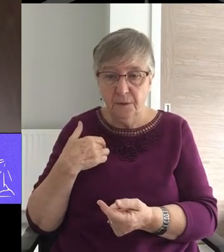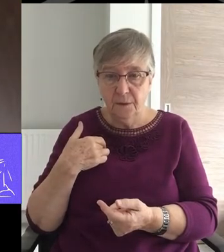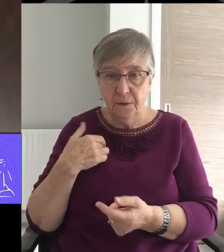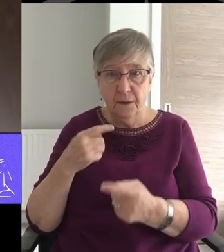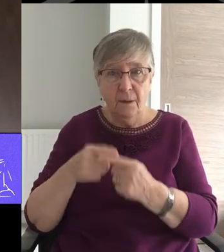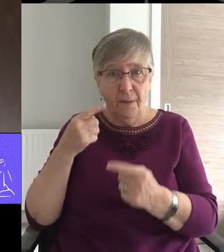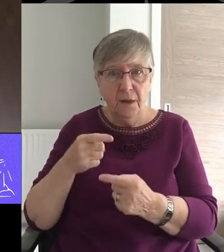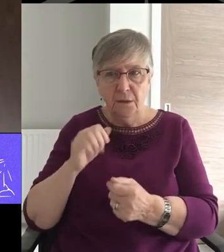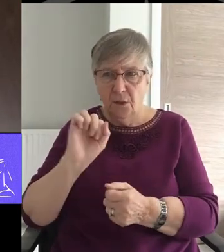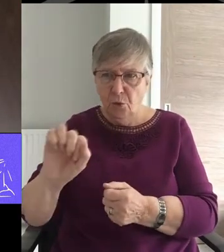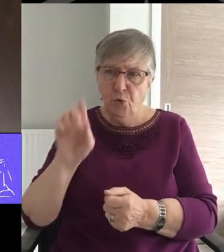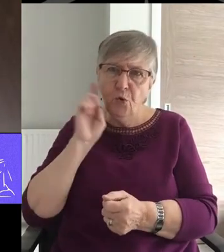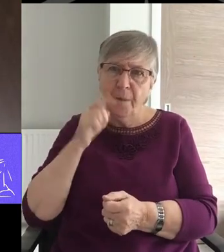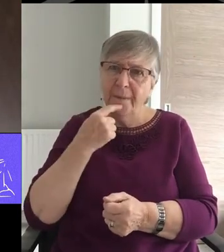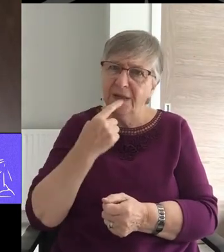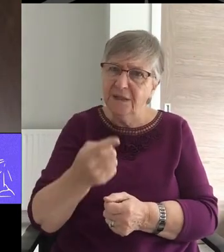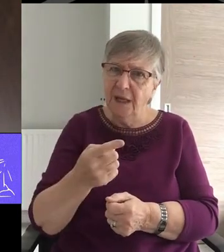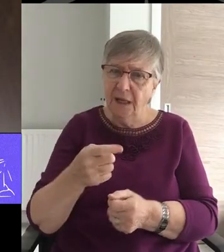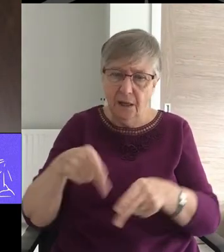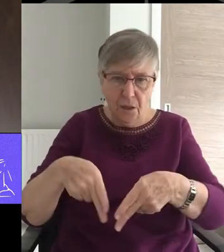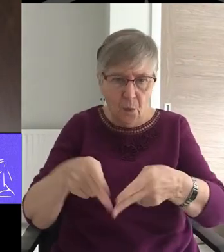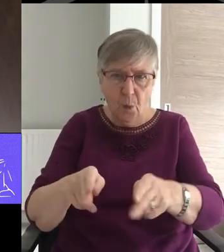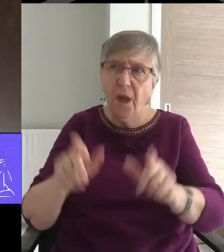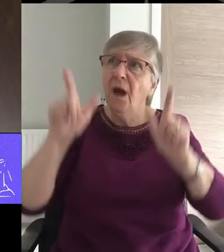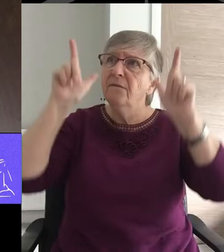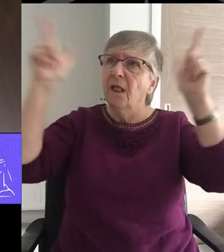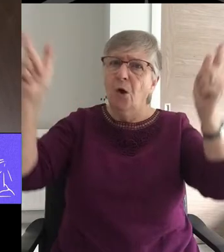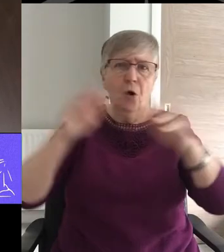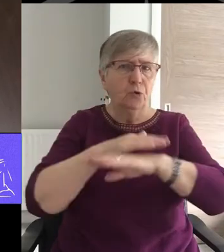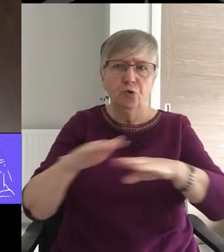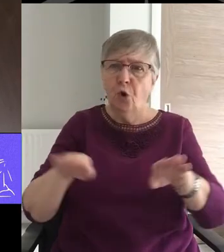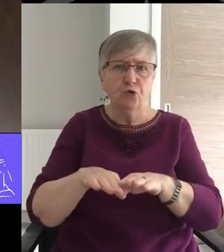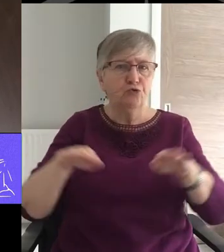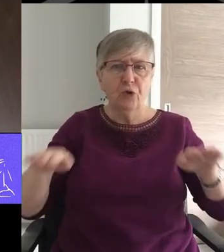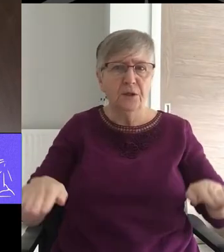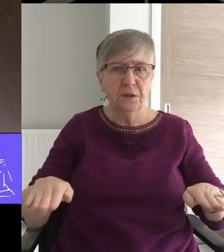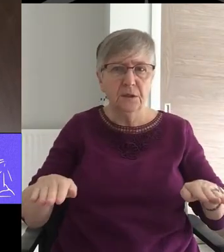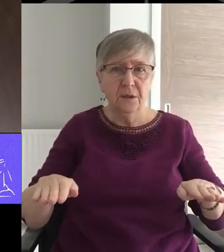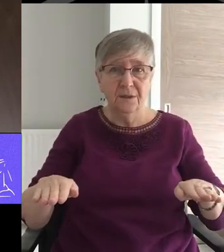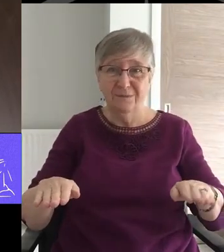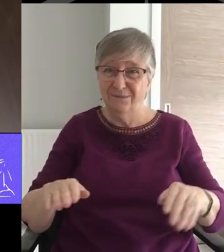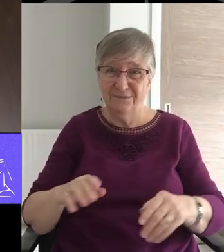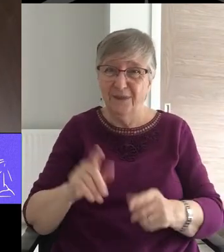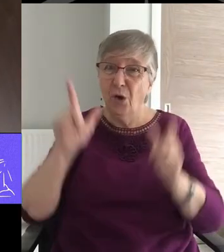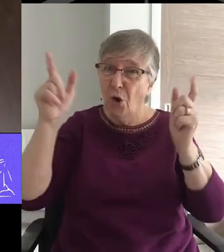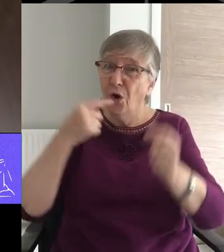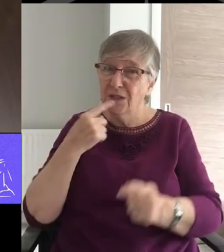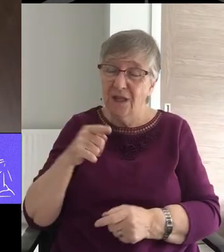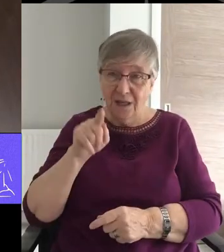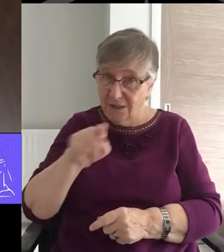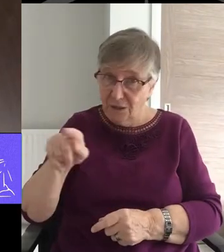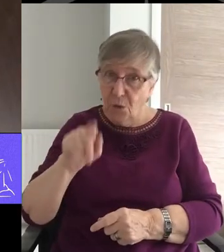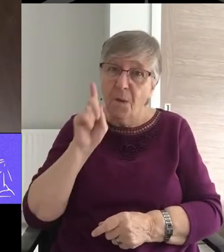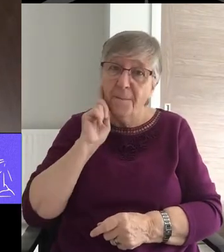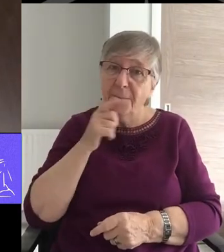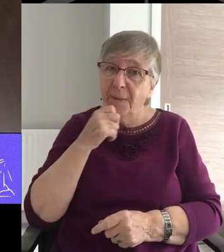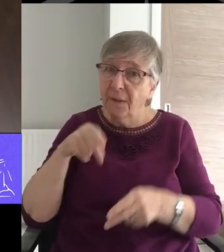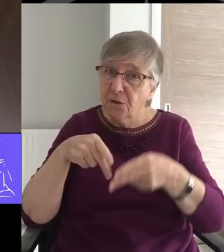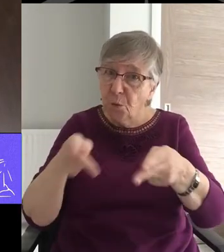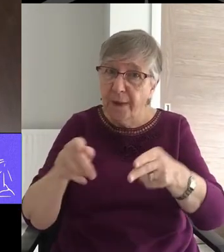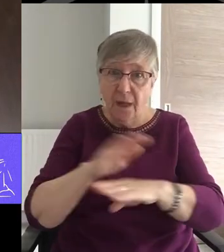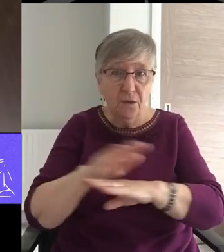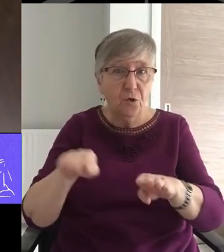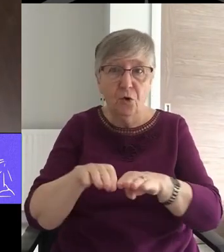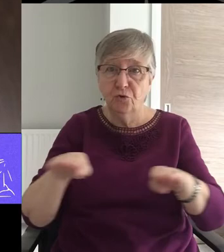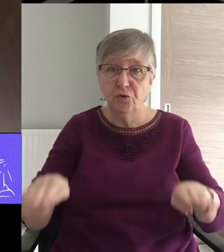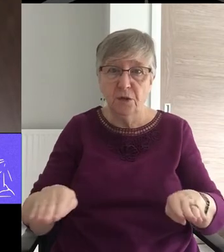Yet your people say, the way of the Lord is not just. But it is their way that is not just. If